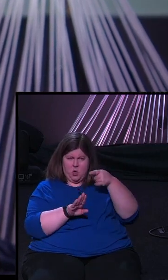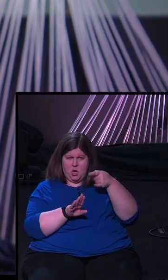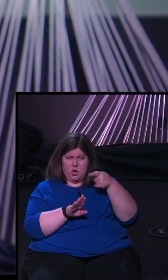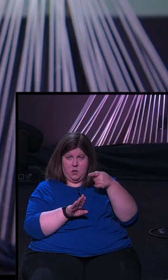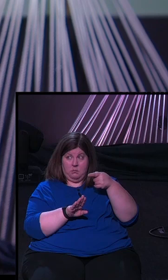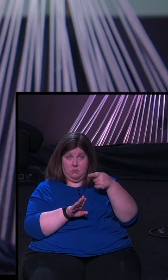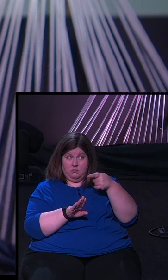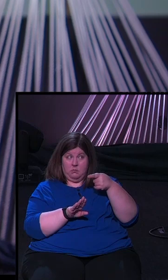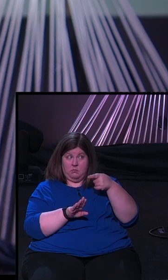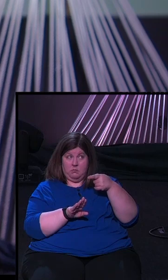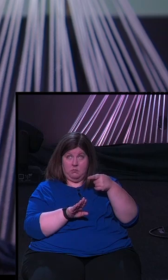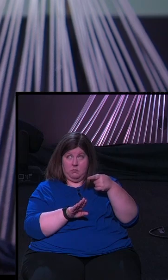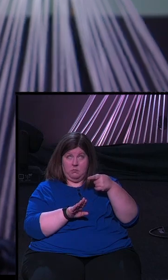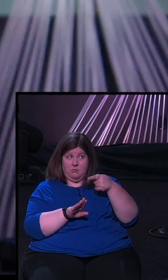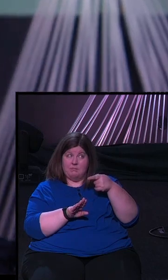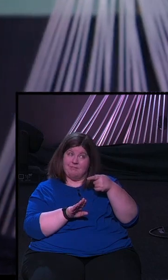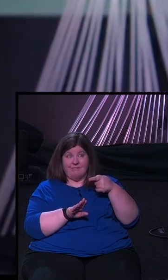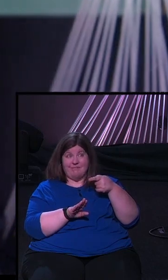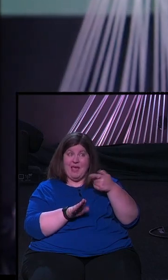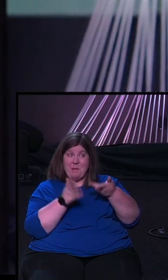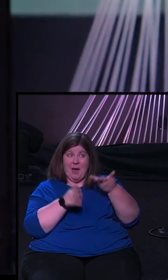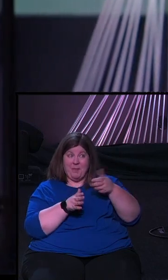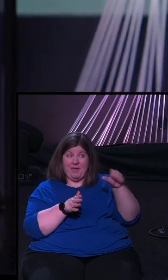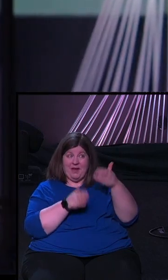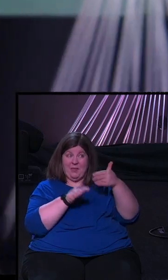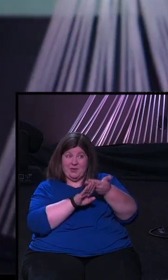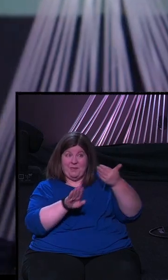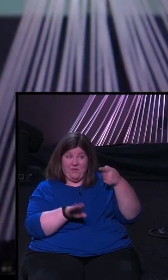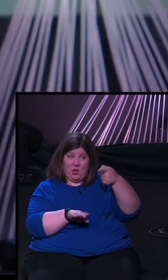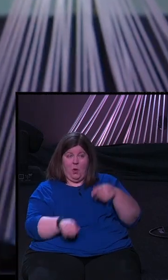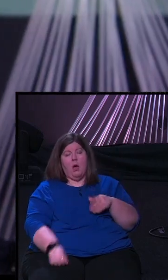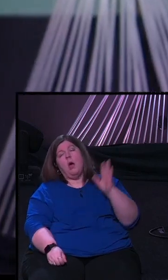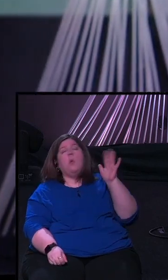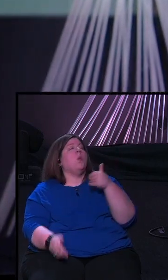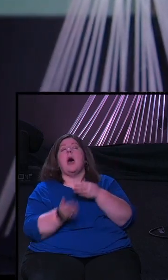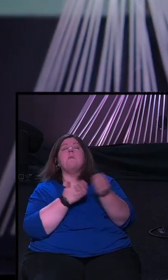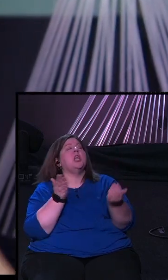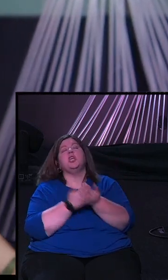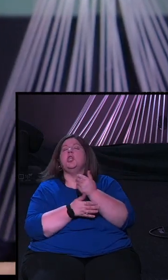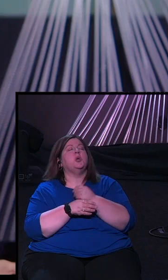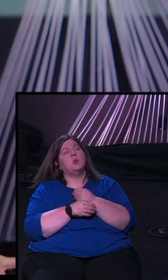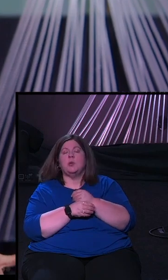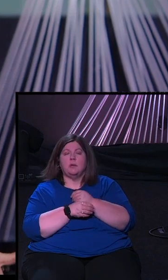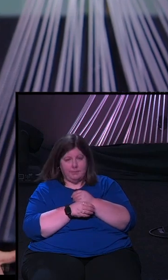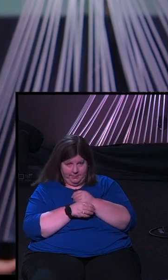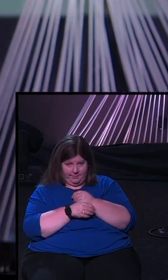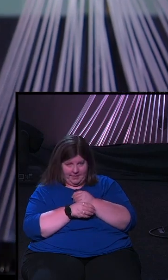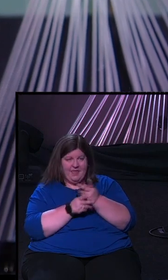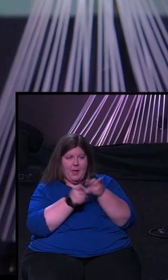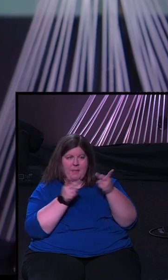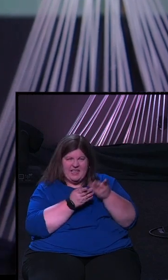Chances are someone else owned it before you. And you could say, no, I bought it brand new. Nobody owned it. The dealership owned